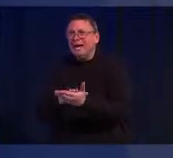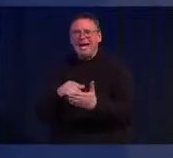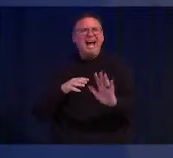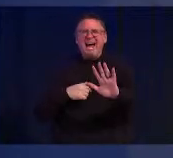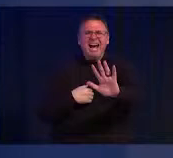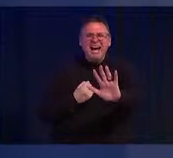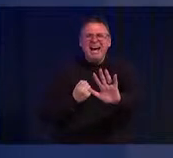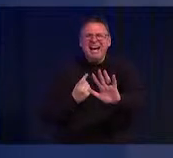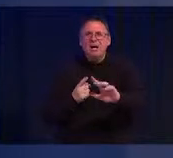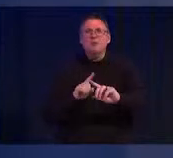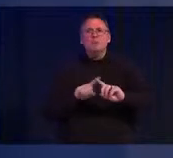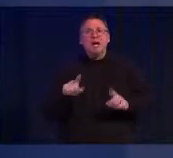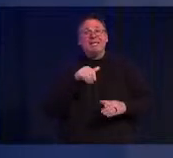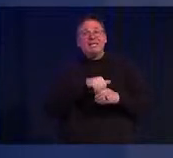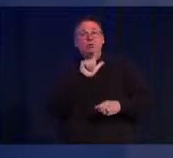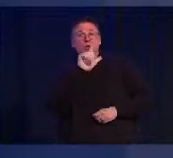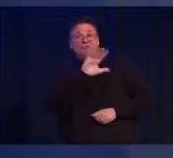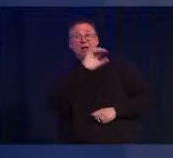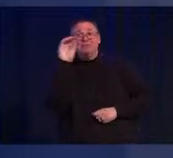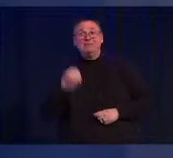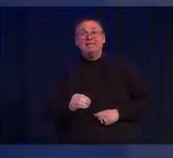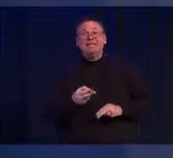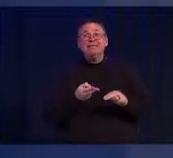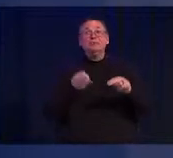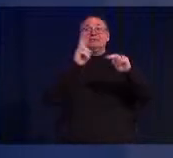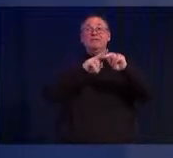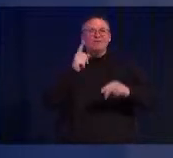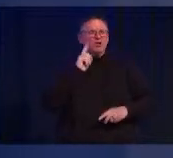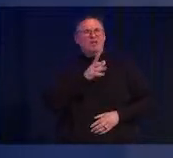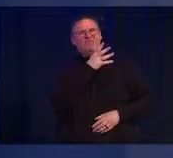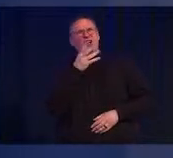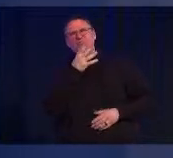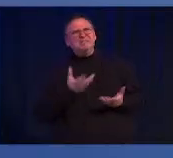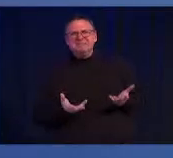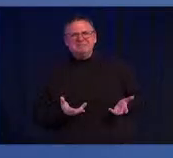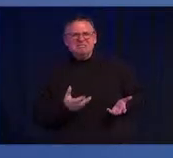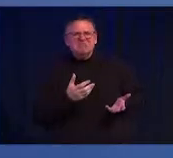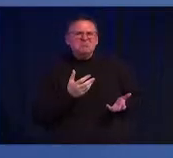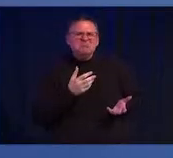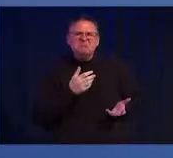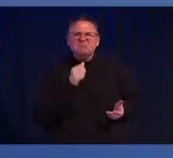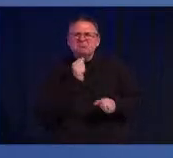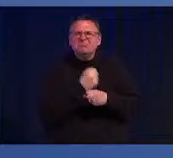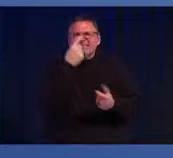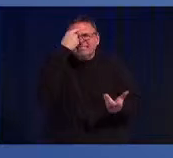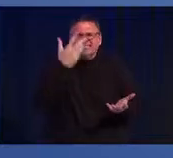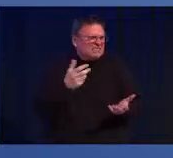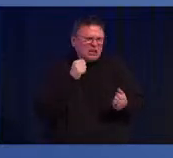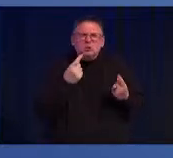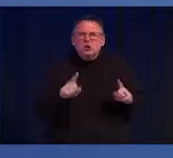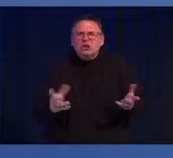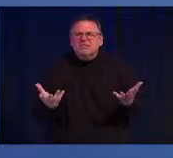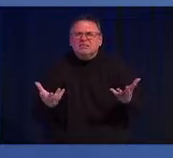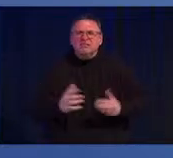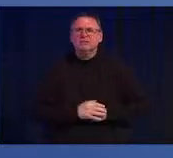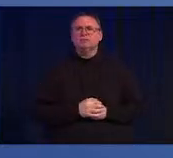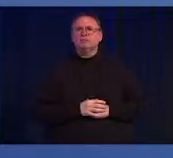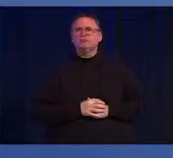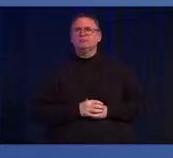and 25% increase for farmers, and that's just not going to work for Hoosiers. Thank you. Mr.